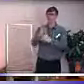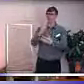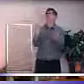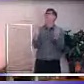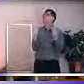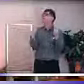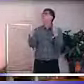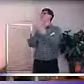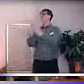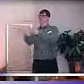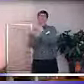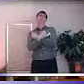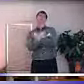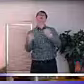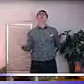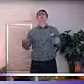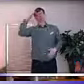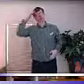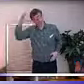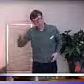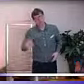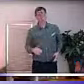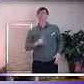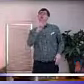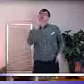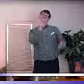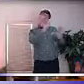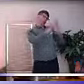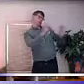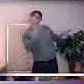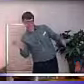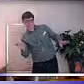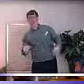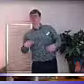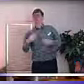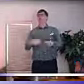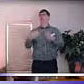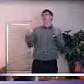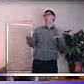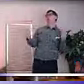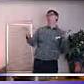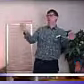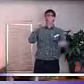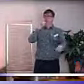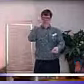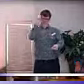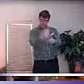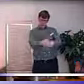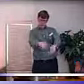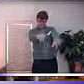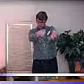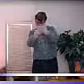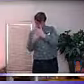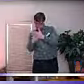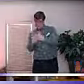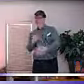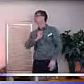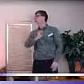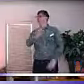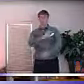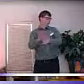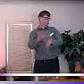it, relax. No, it was the part of much will be required. And I